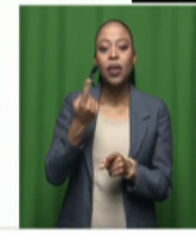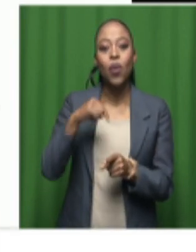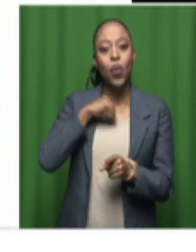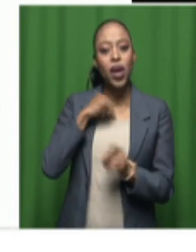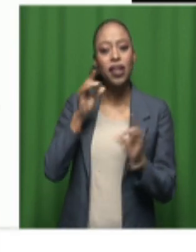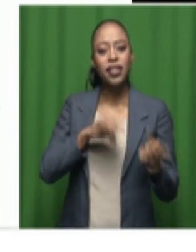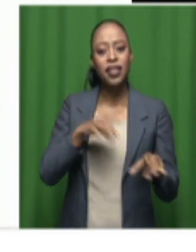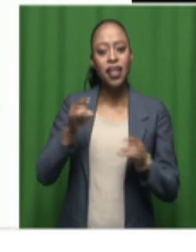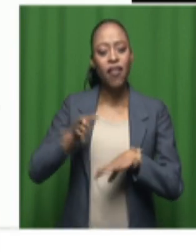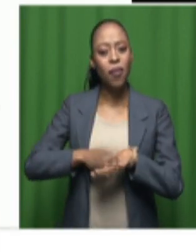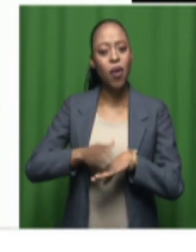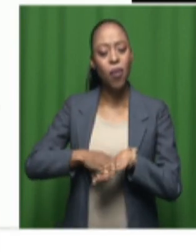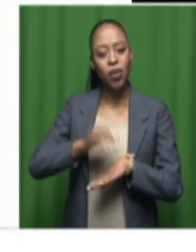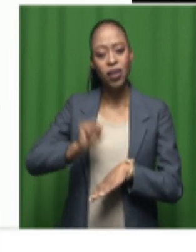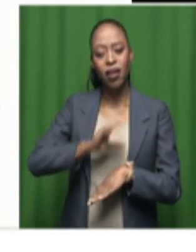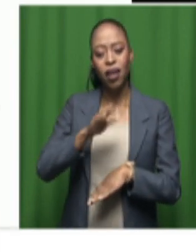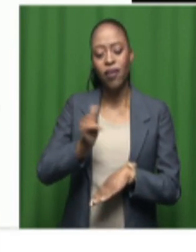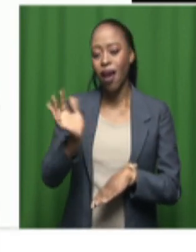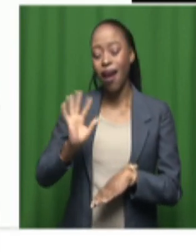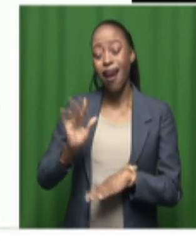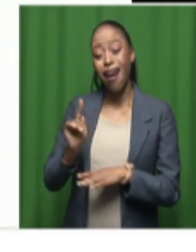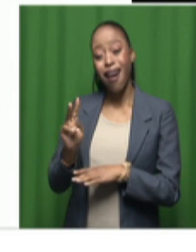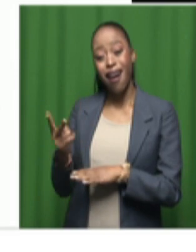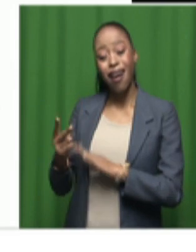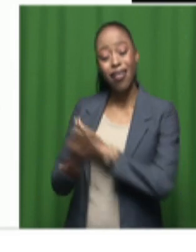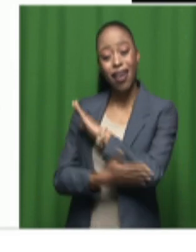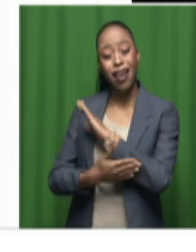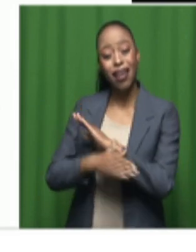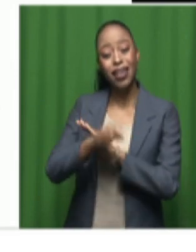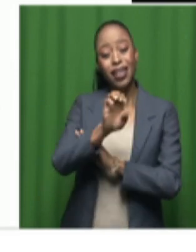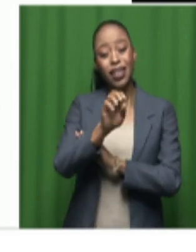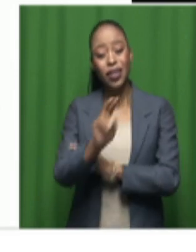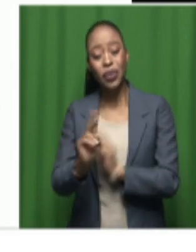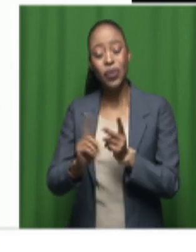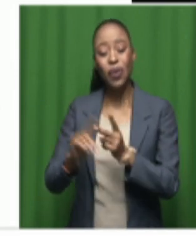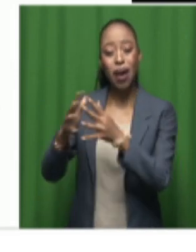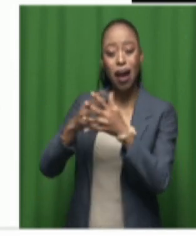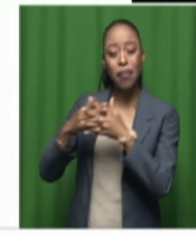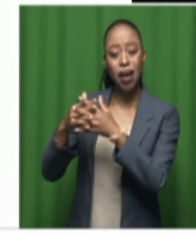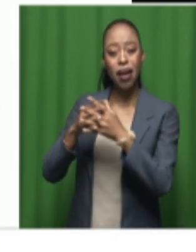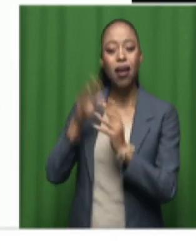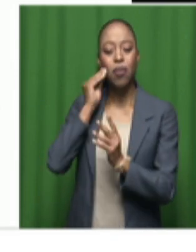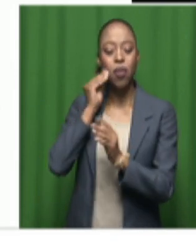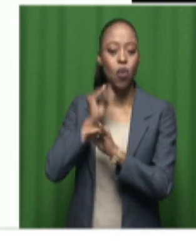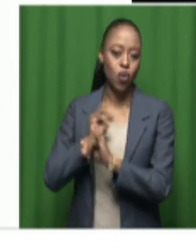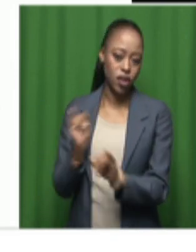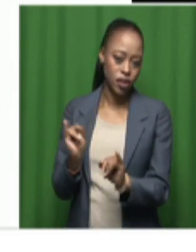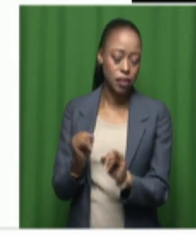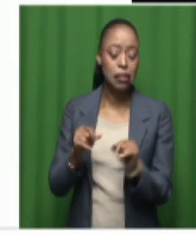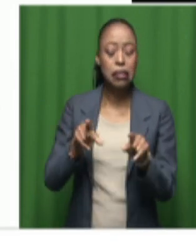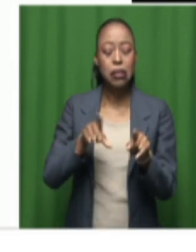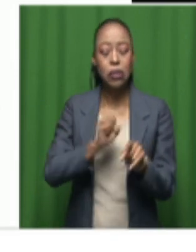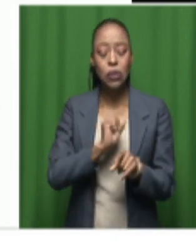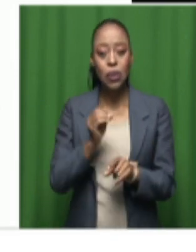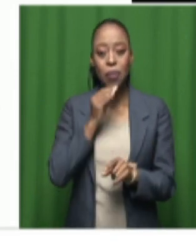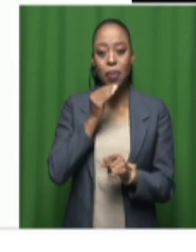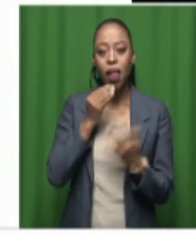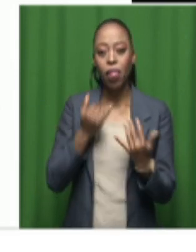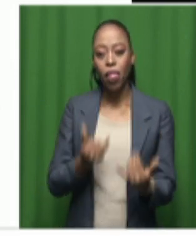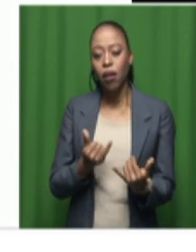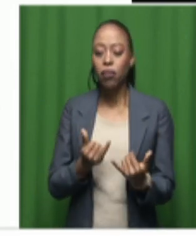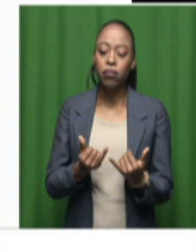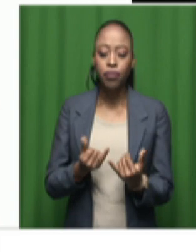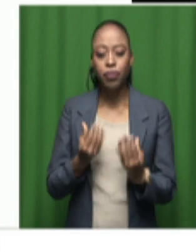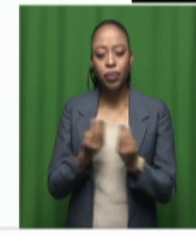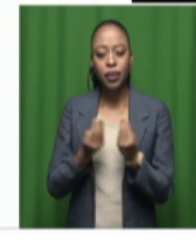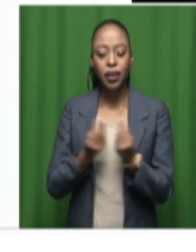hard as it is hitting other countries like the EU and the US. And so we're beginning to see what